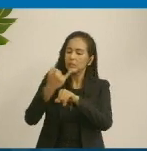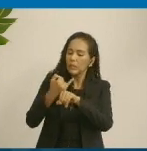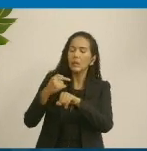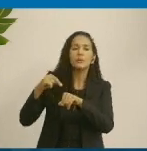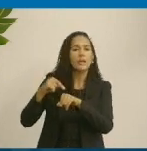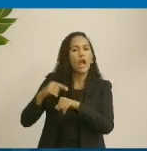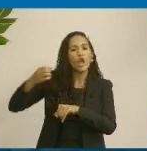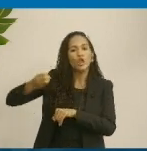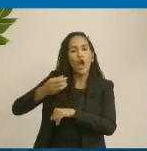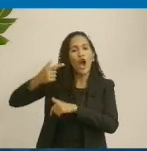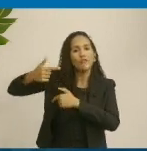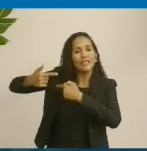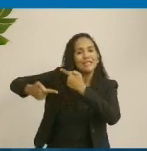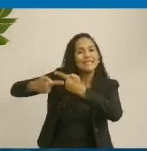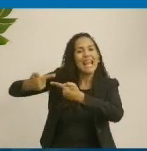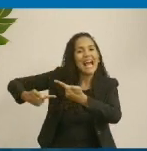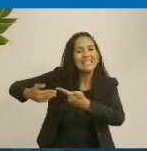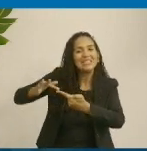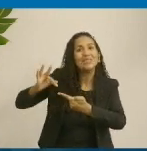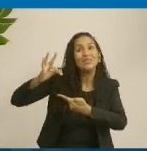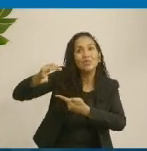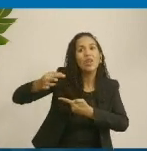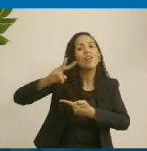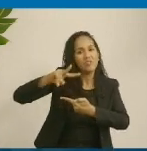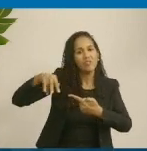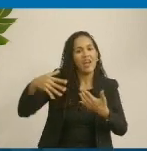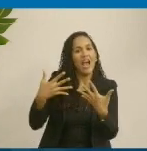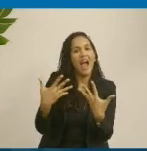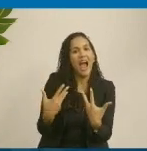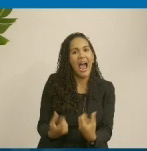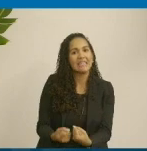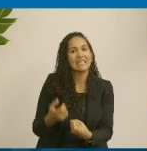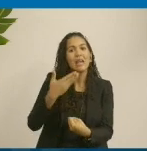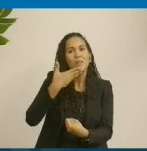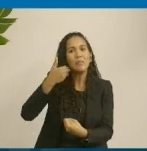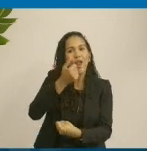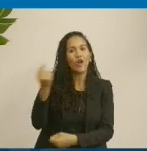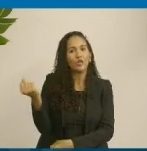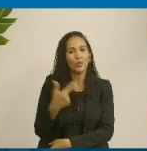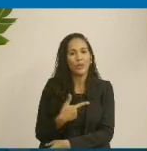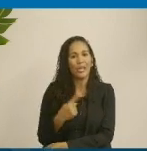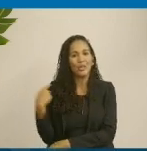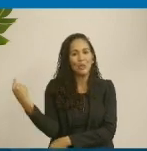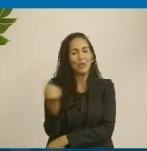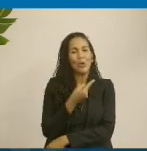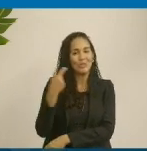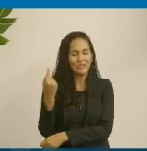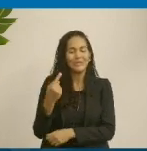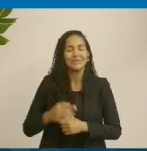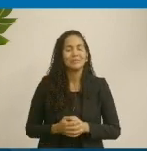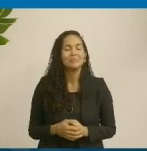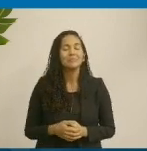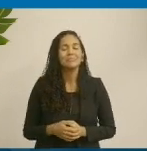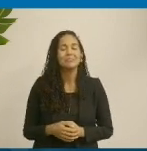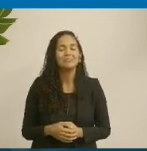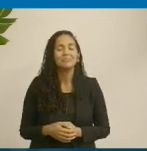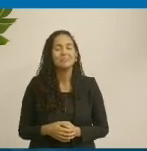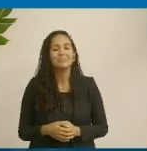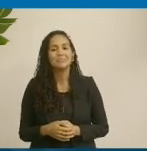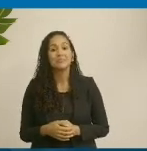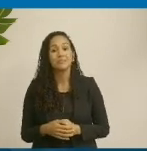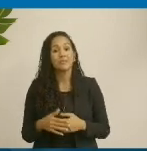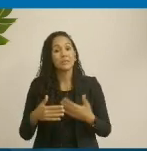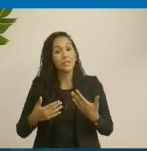more than maybe all of us older generation, but we're learning, right? And so I think maybe a comment/question